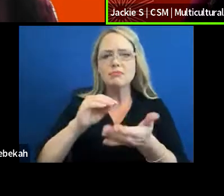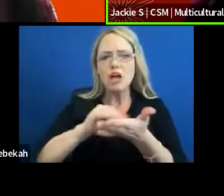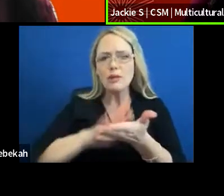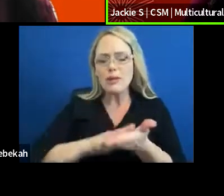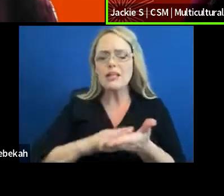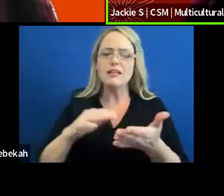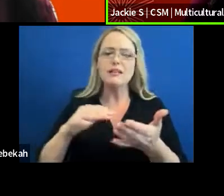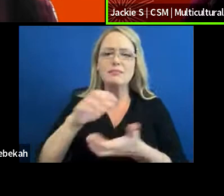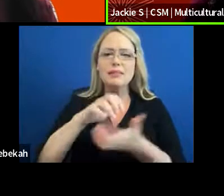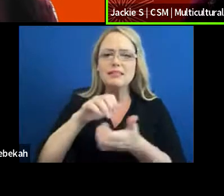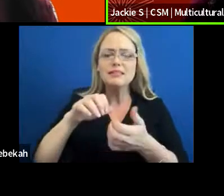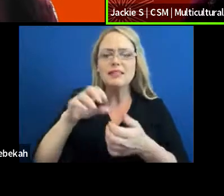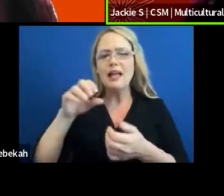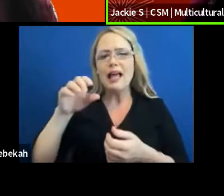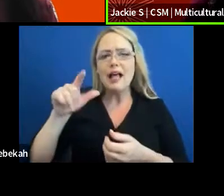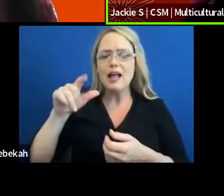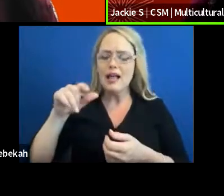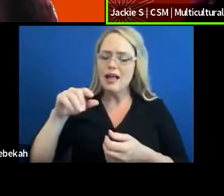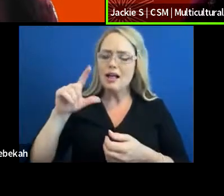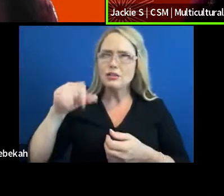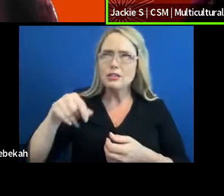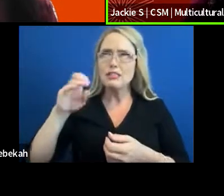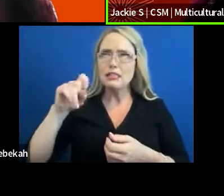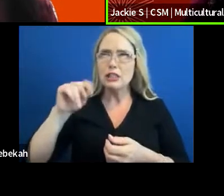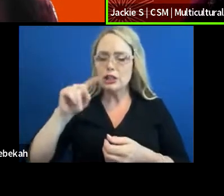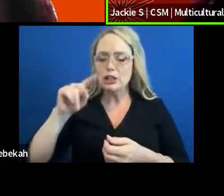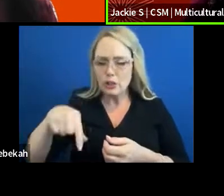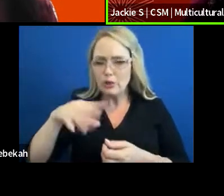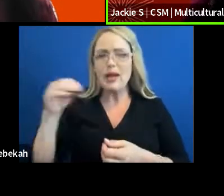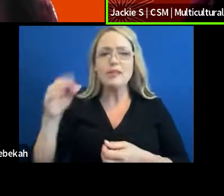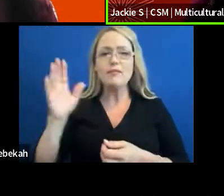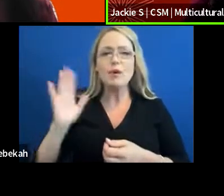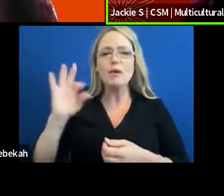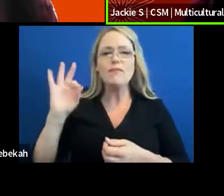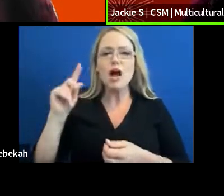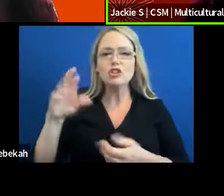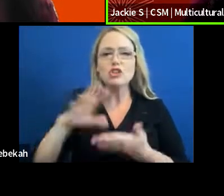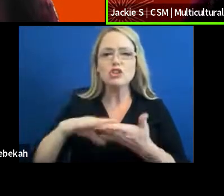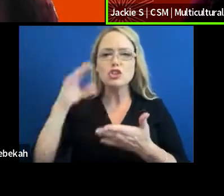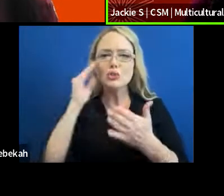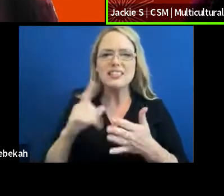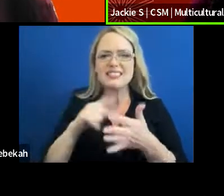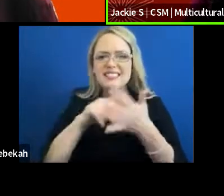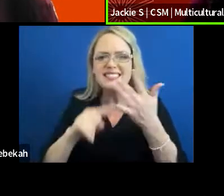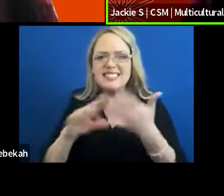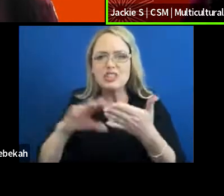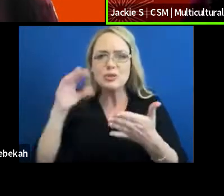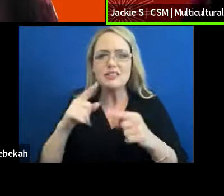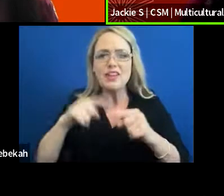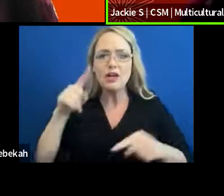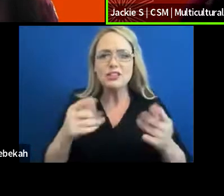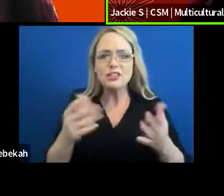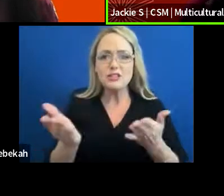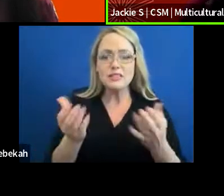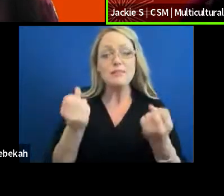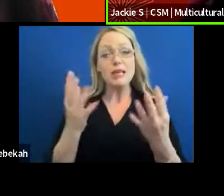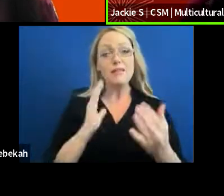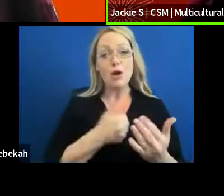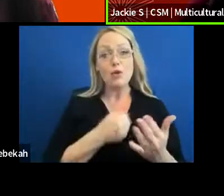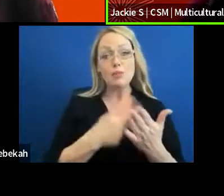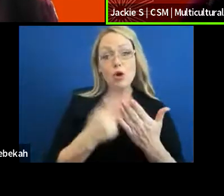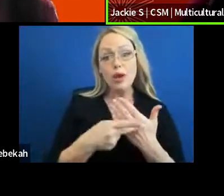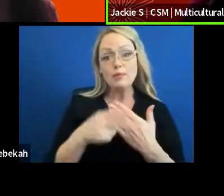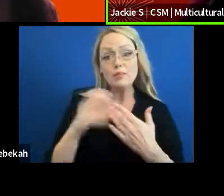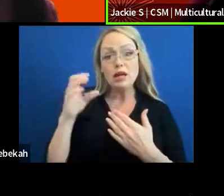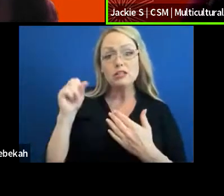LGBTQIA students, former foster youth, and ESL students through various services. Some of our ongoing programs include our scholar